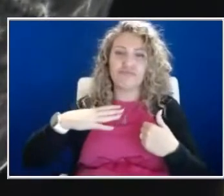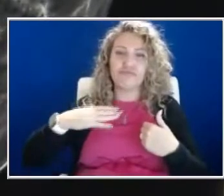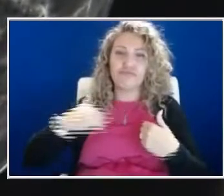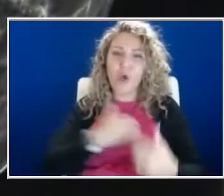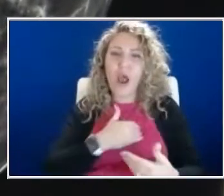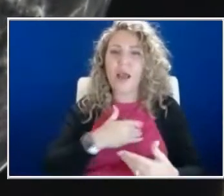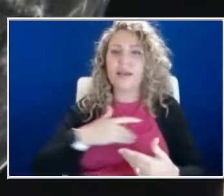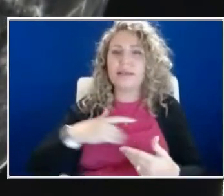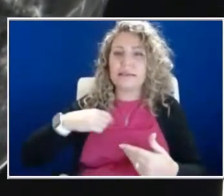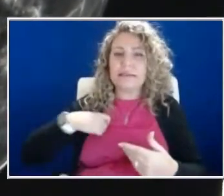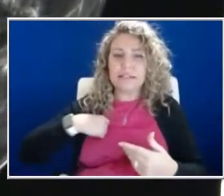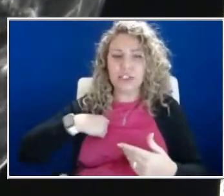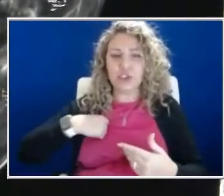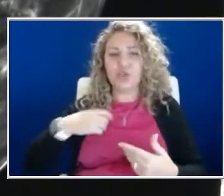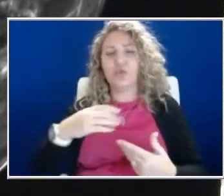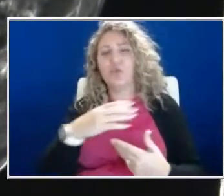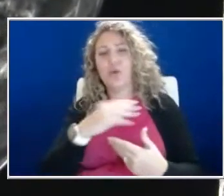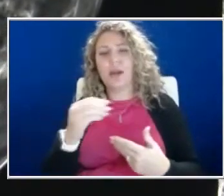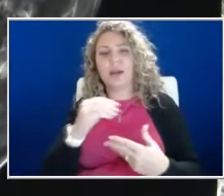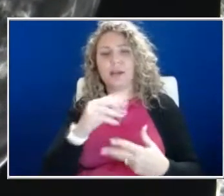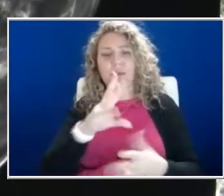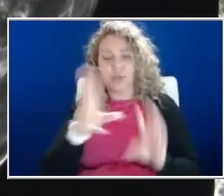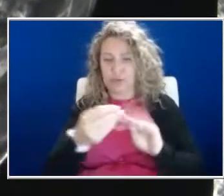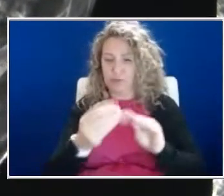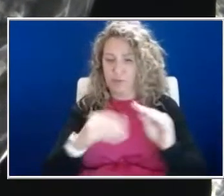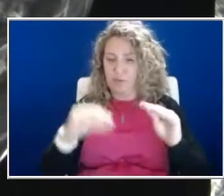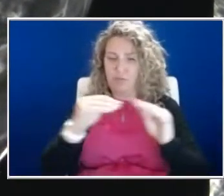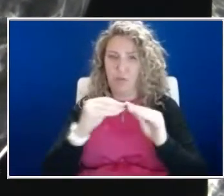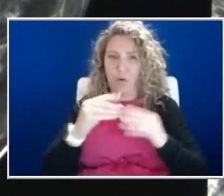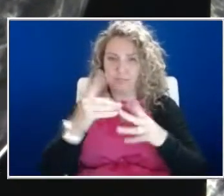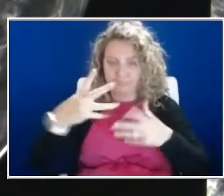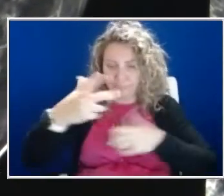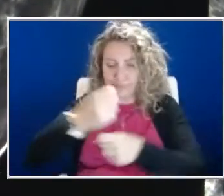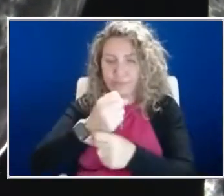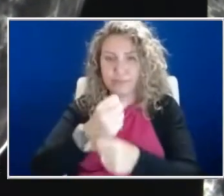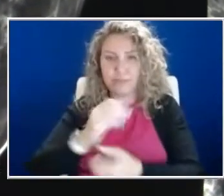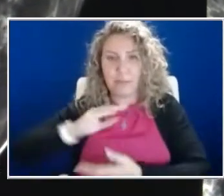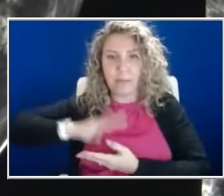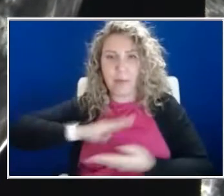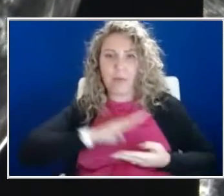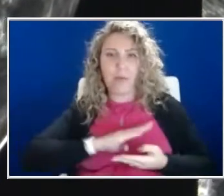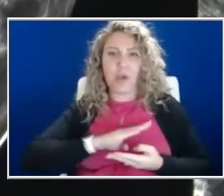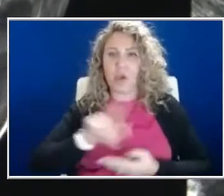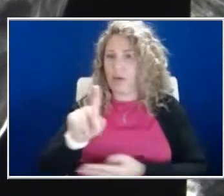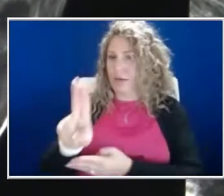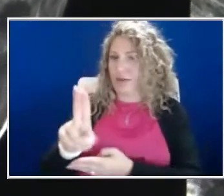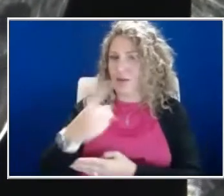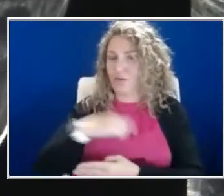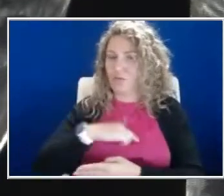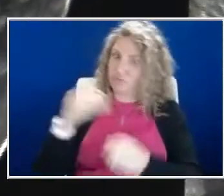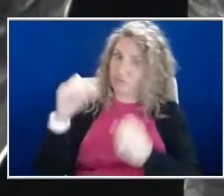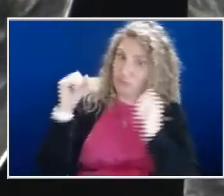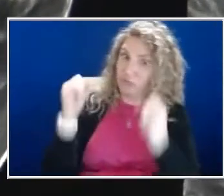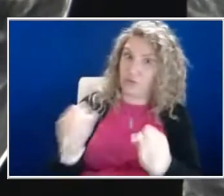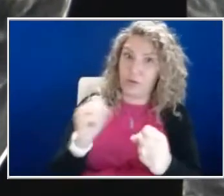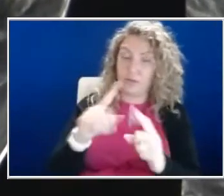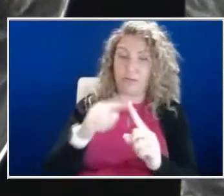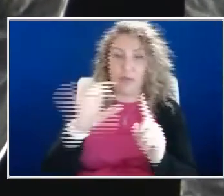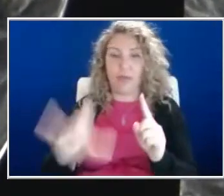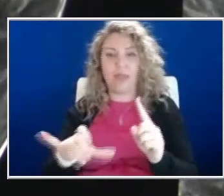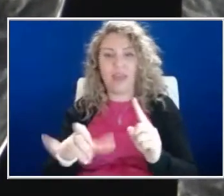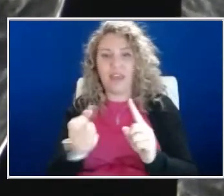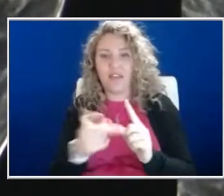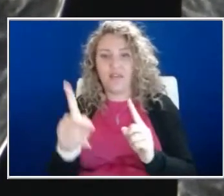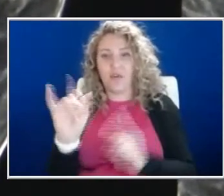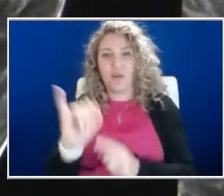more comprehensive mammogram. At the University of Kansas Cancer Center, we feel so strongly about this that the few insurances that do not